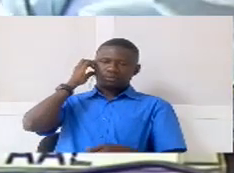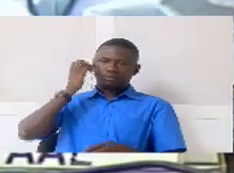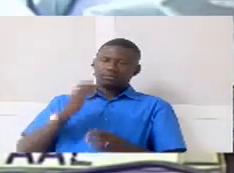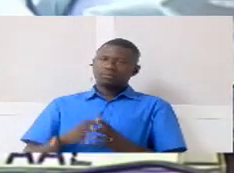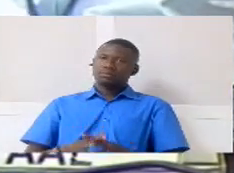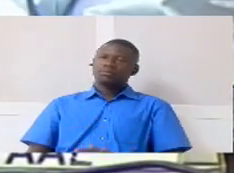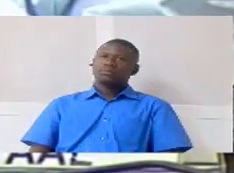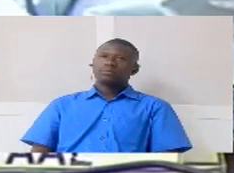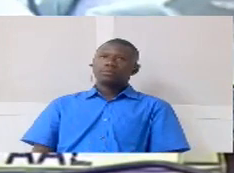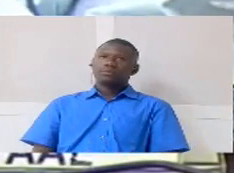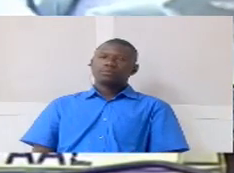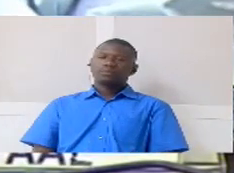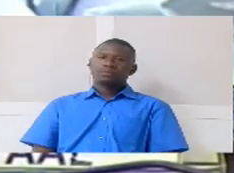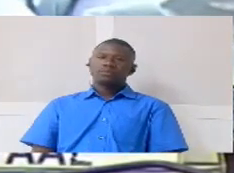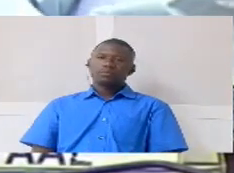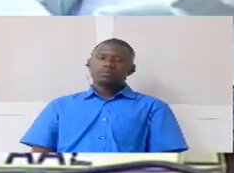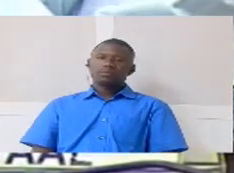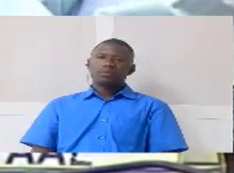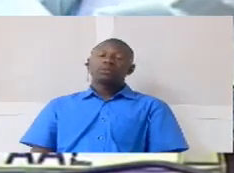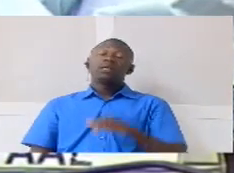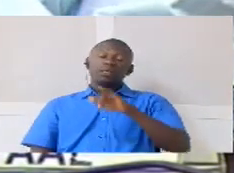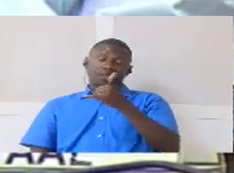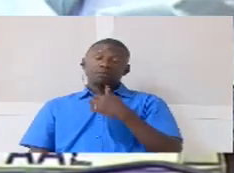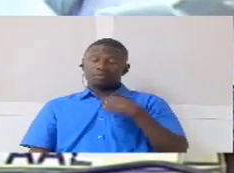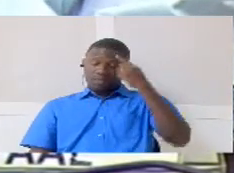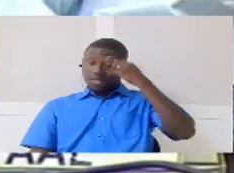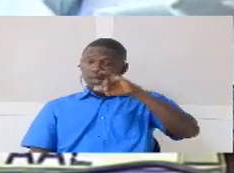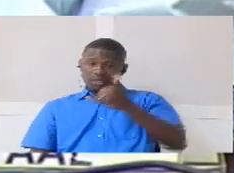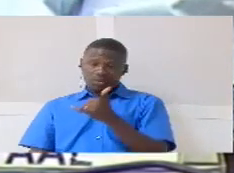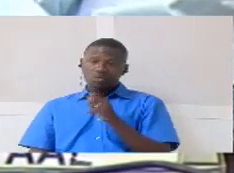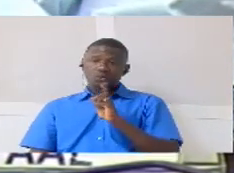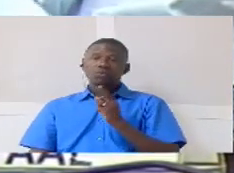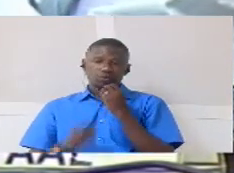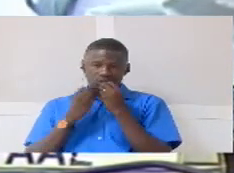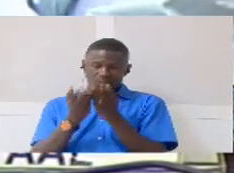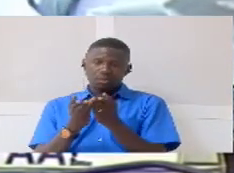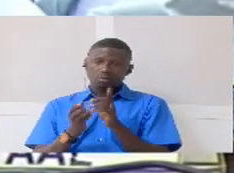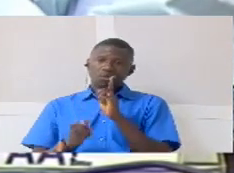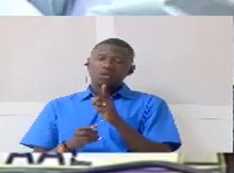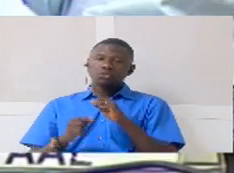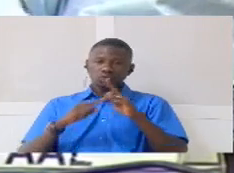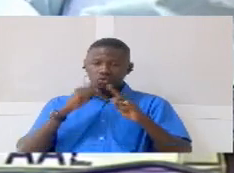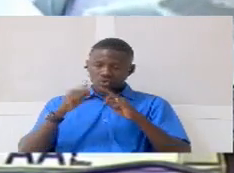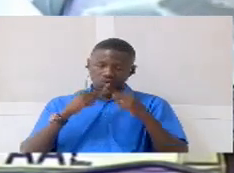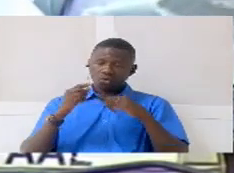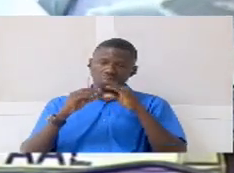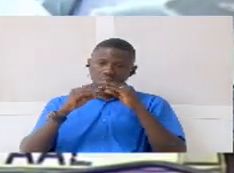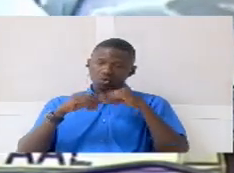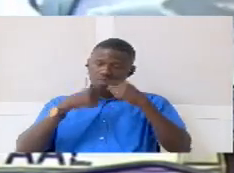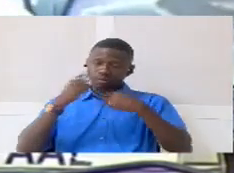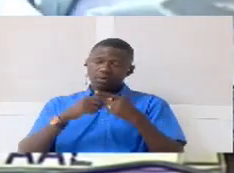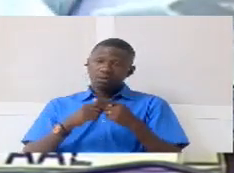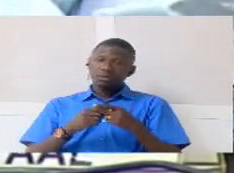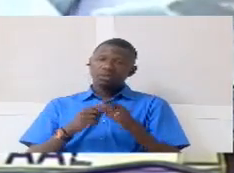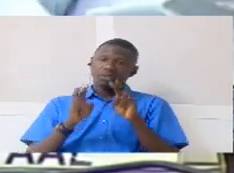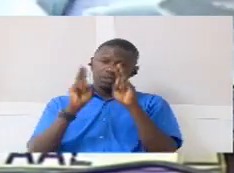Yes, I agree with what you have said, but let's first talk about the classical definition of torture itself. that is